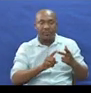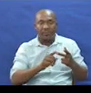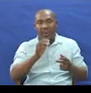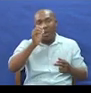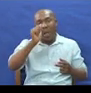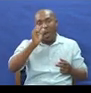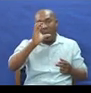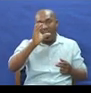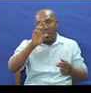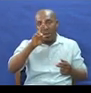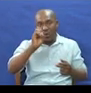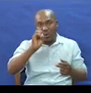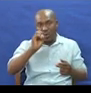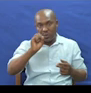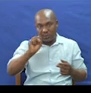across,